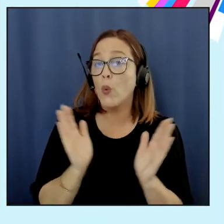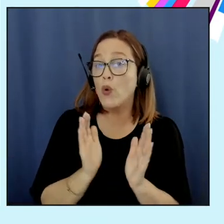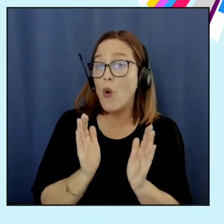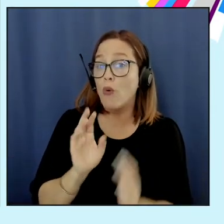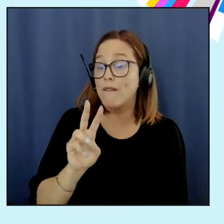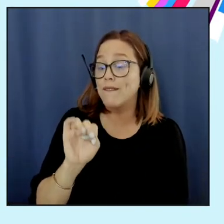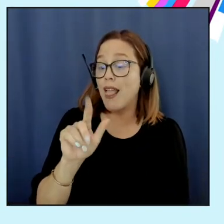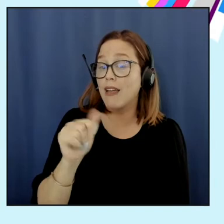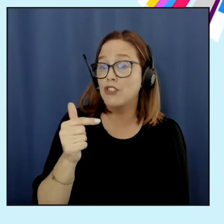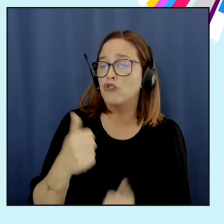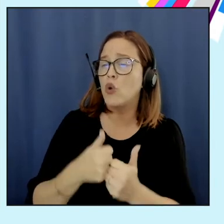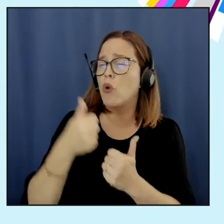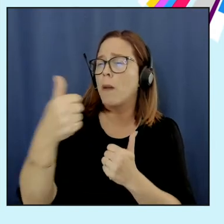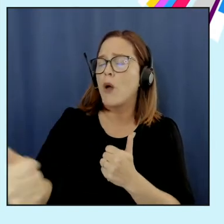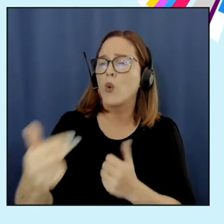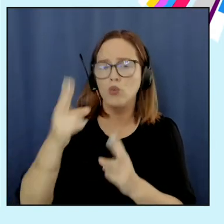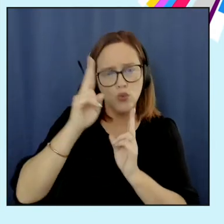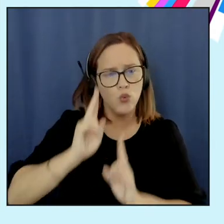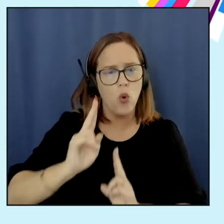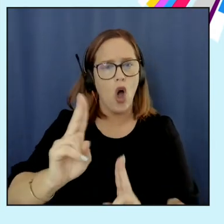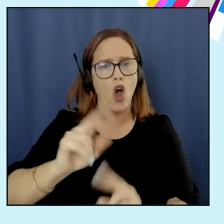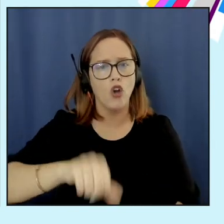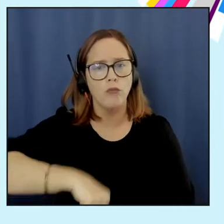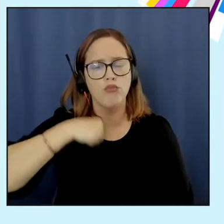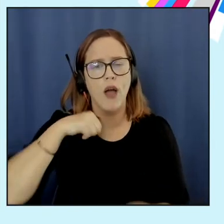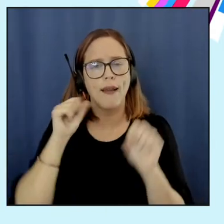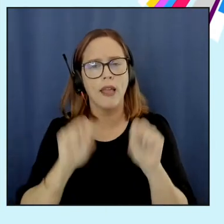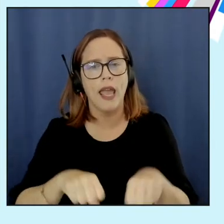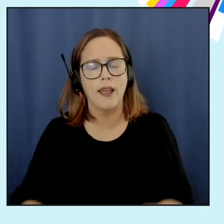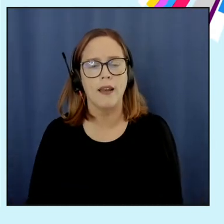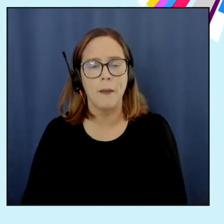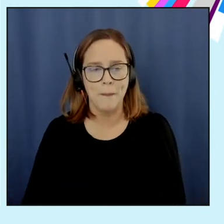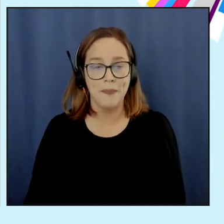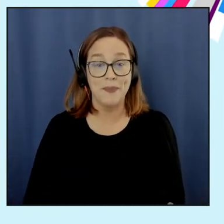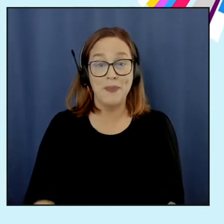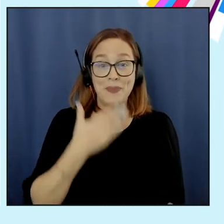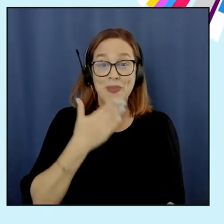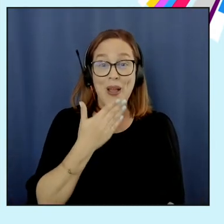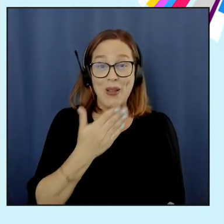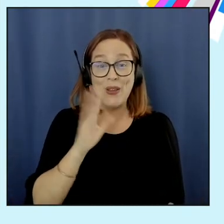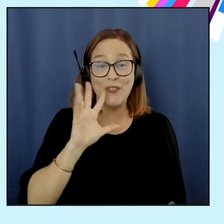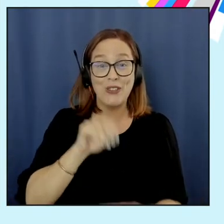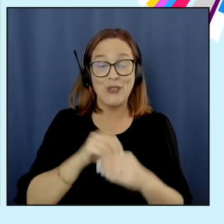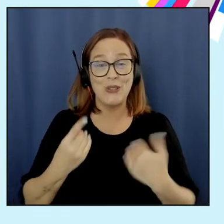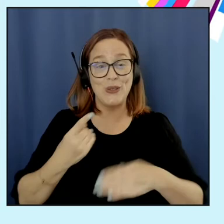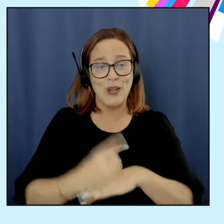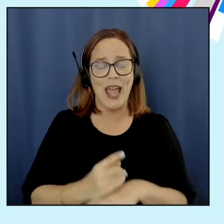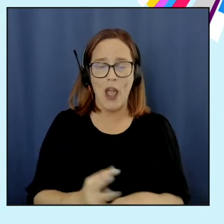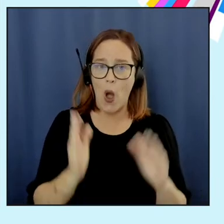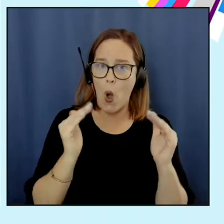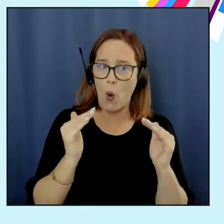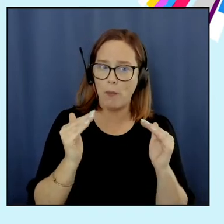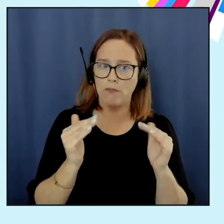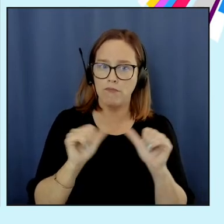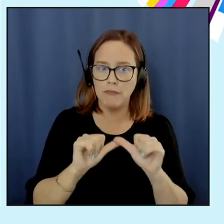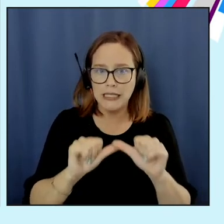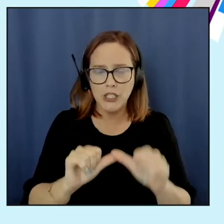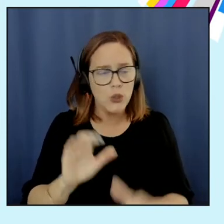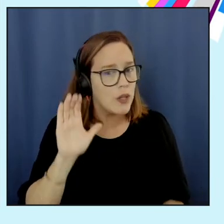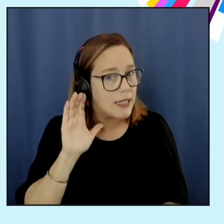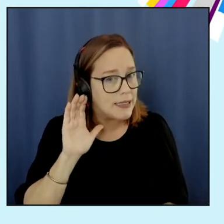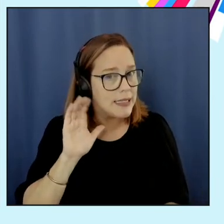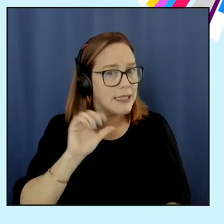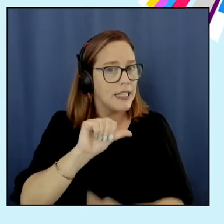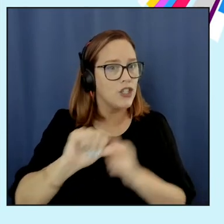to honor Pride. Once again, thank you for joining us today. I hope we all continue to listen and learn from each other during this Pride